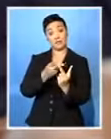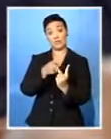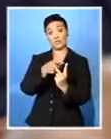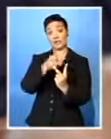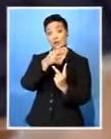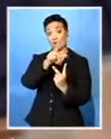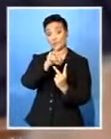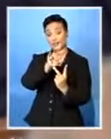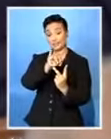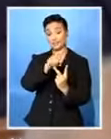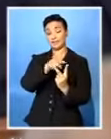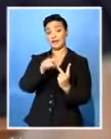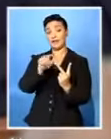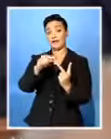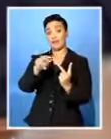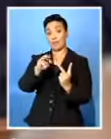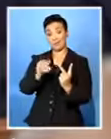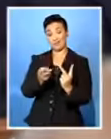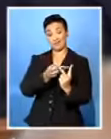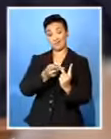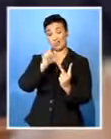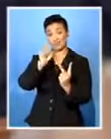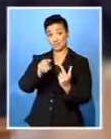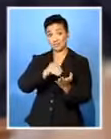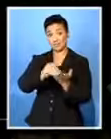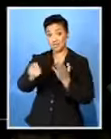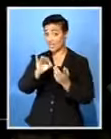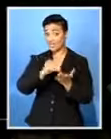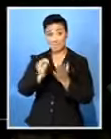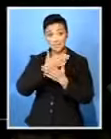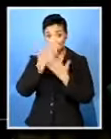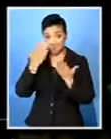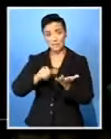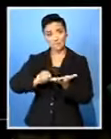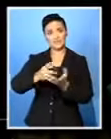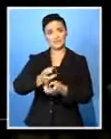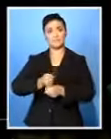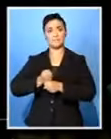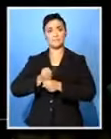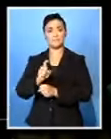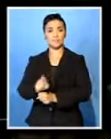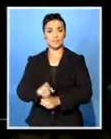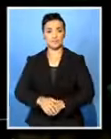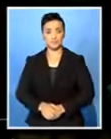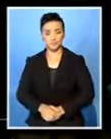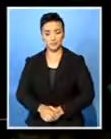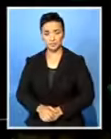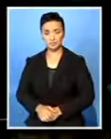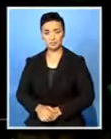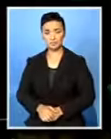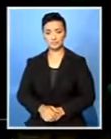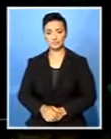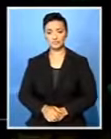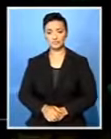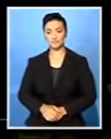have their pensions withheld until they settle monies owed. Proceedings have commenced to exercise